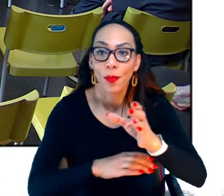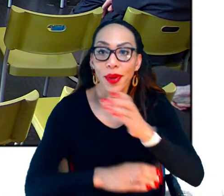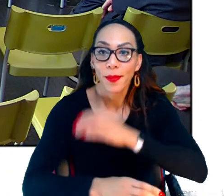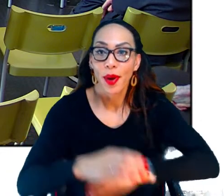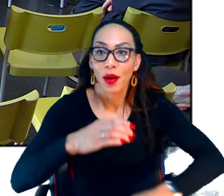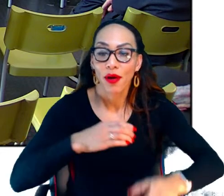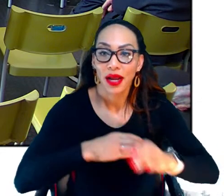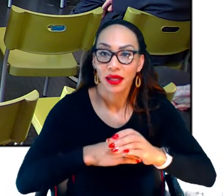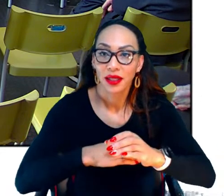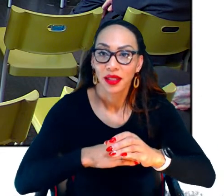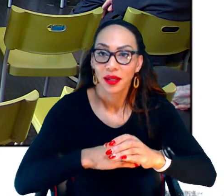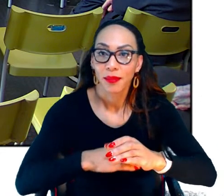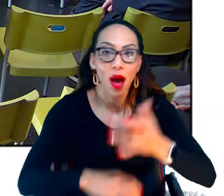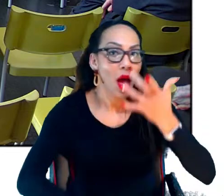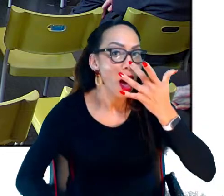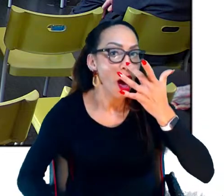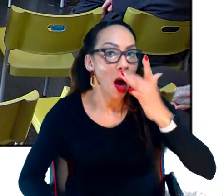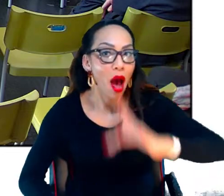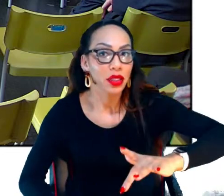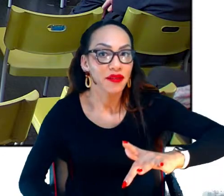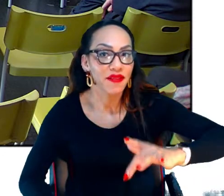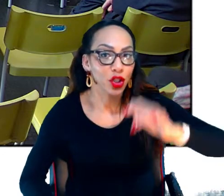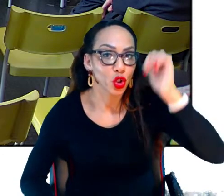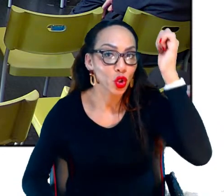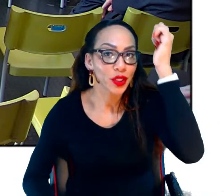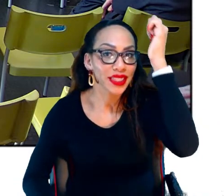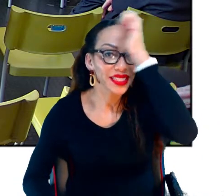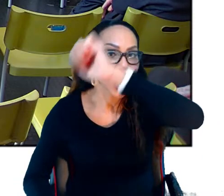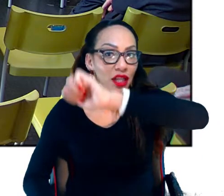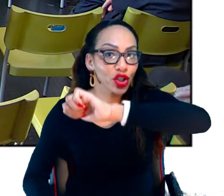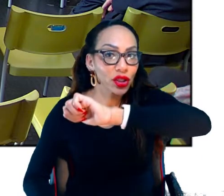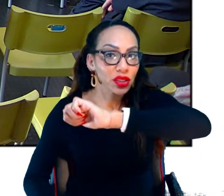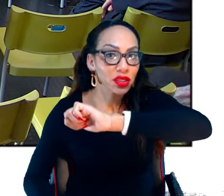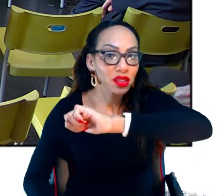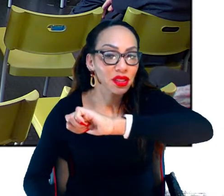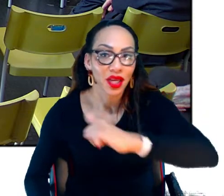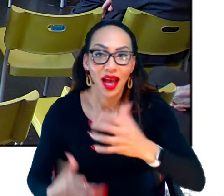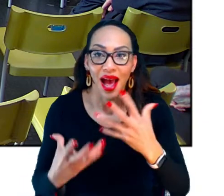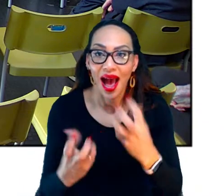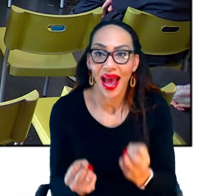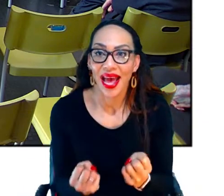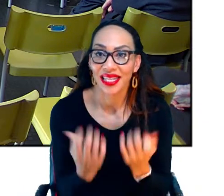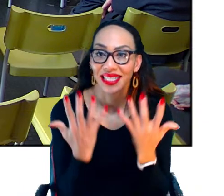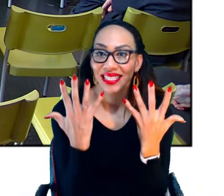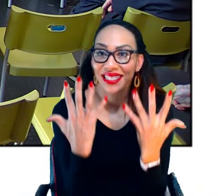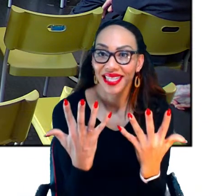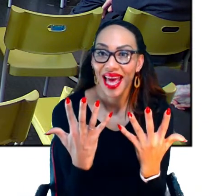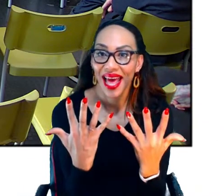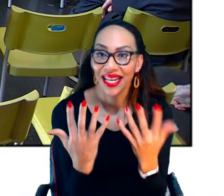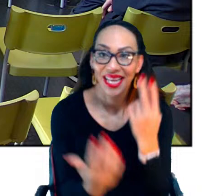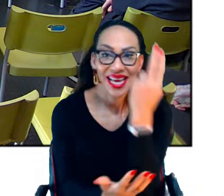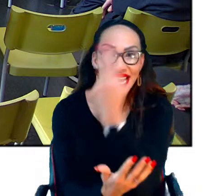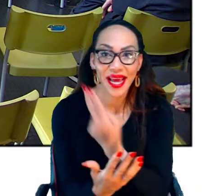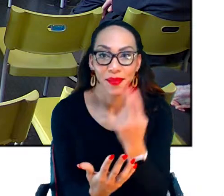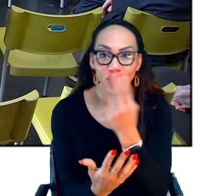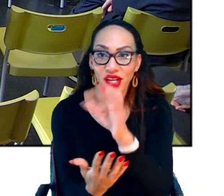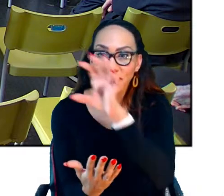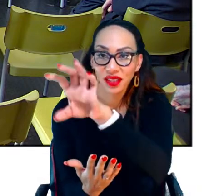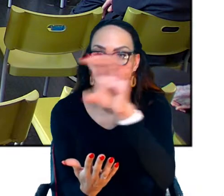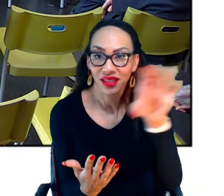I just got about, I don't know, 10 images done, and then I kind of just abandoned it